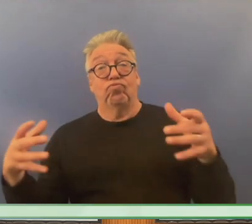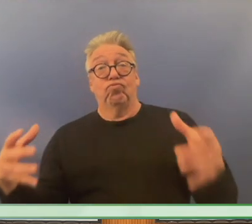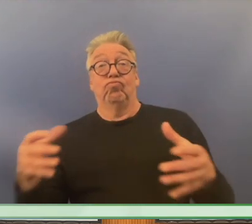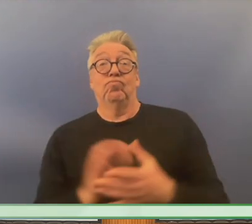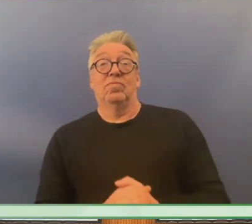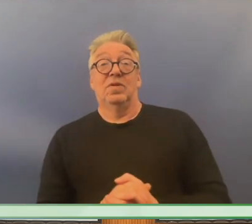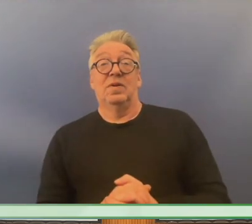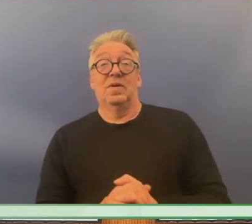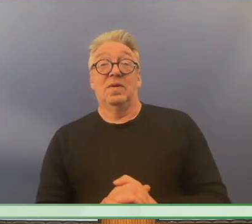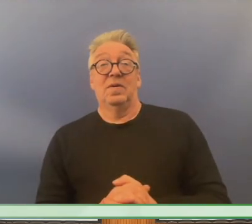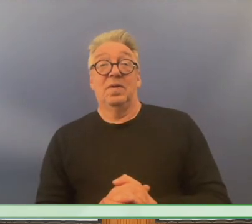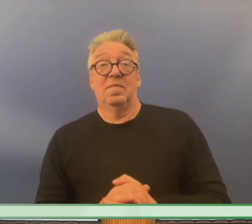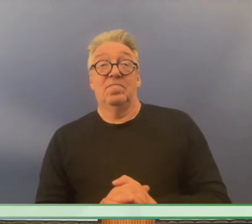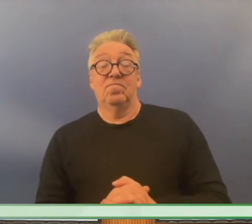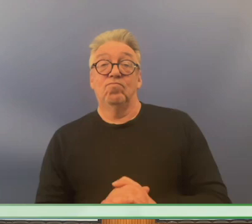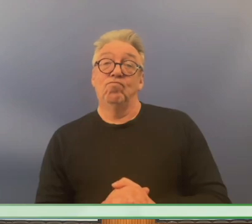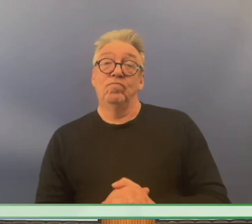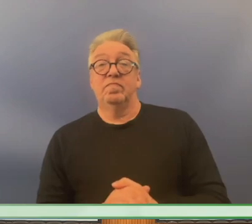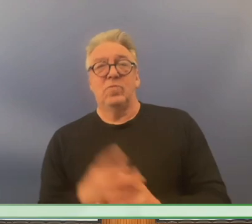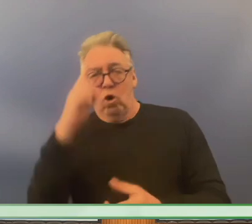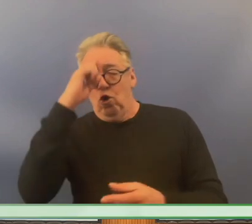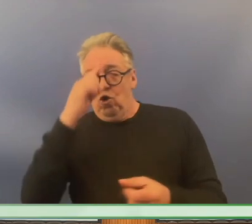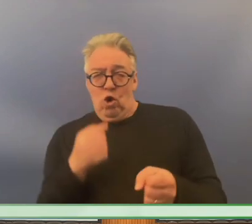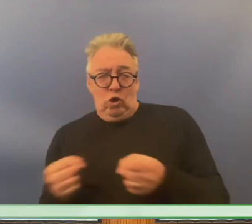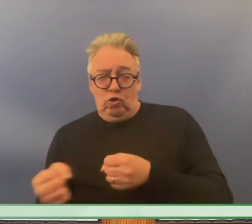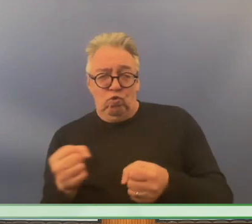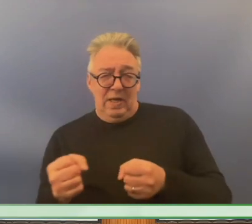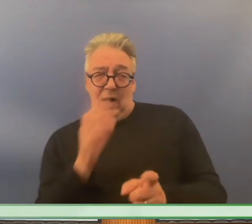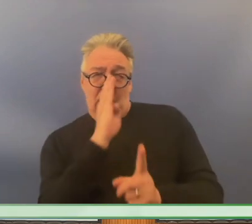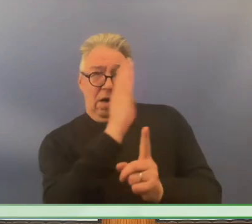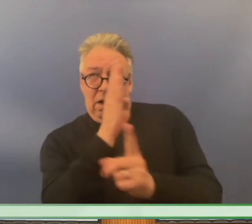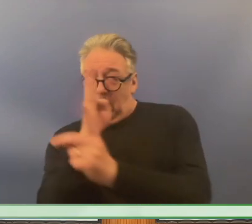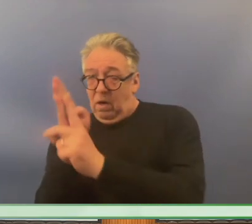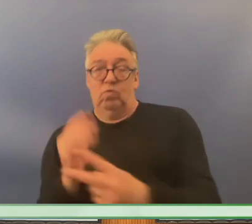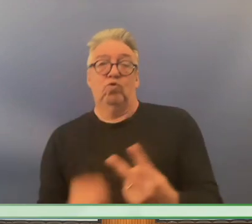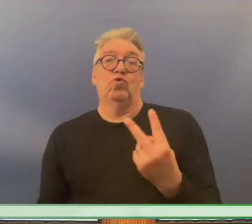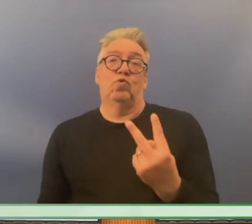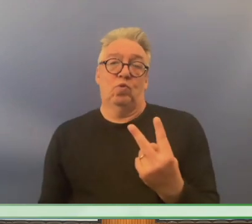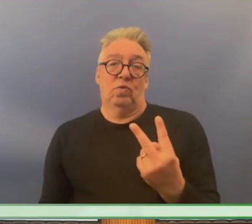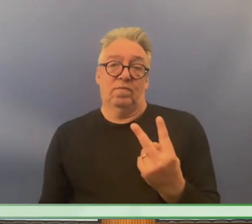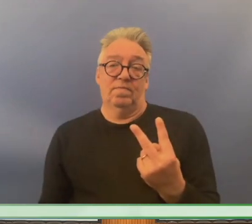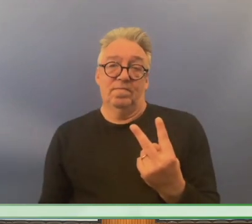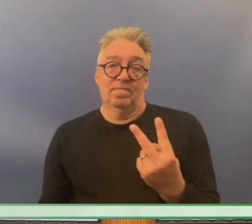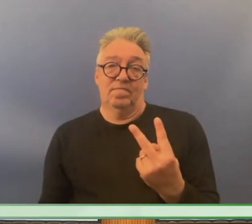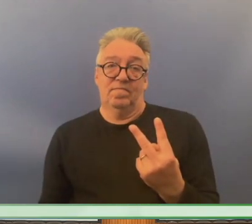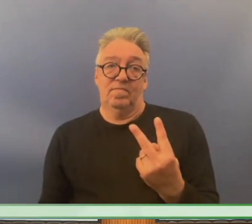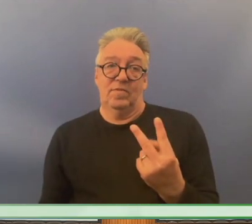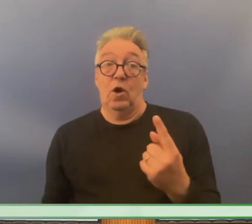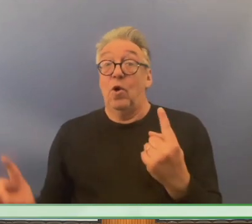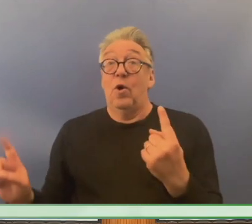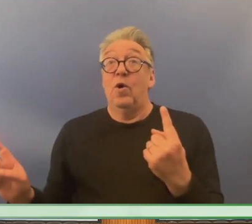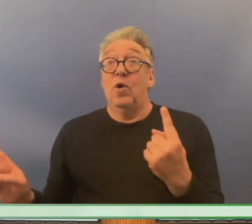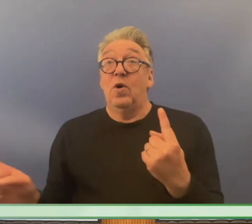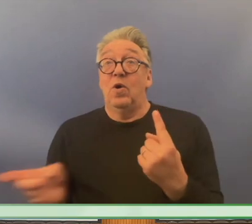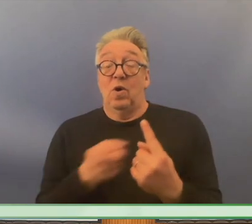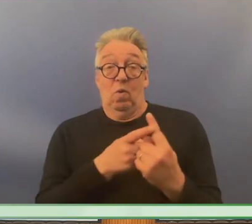main strategic directions right now. One is in this conference there was a lot of